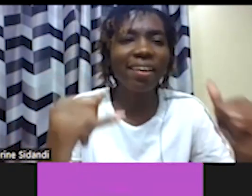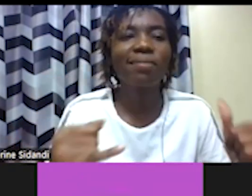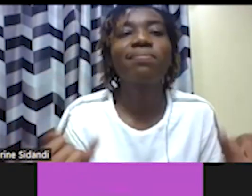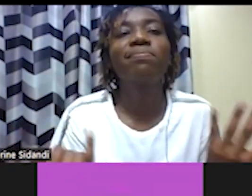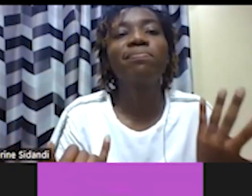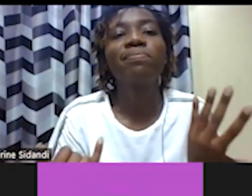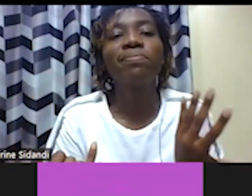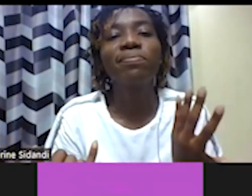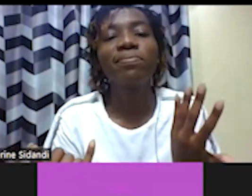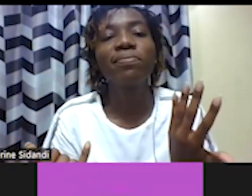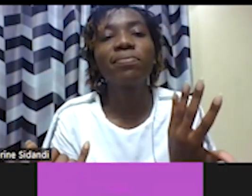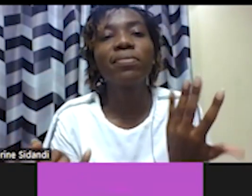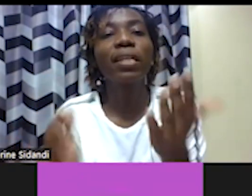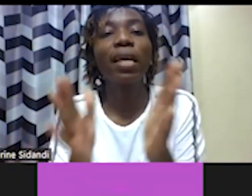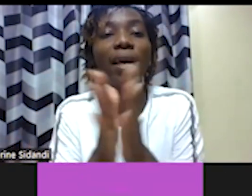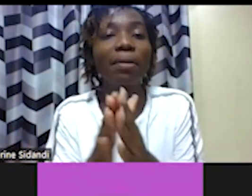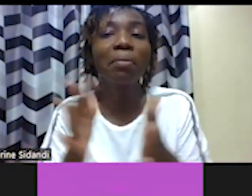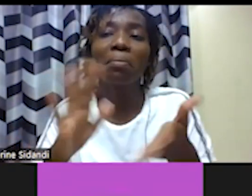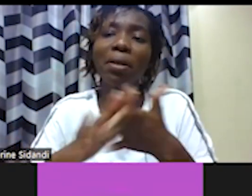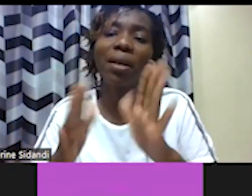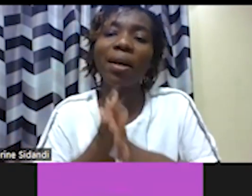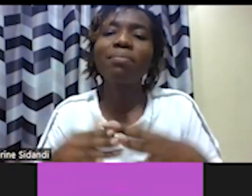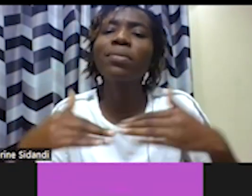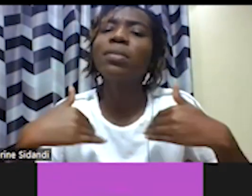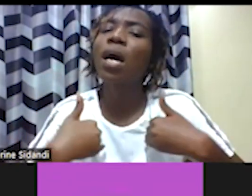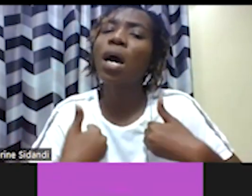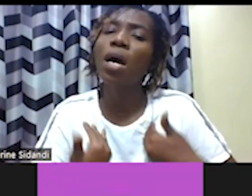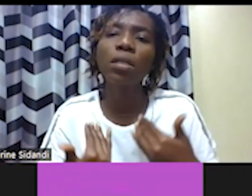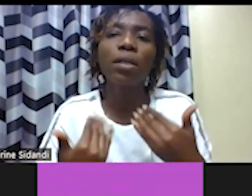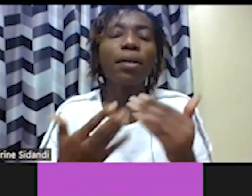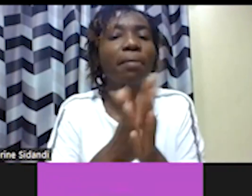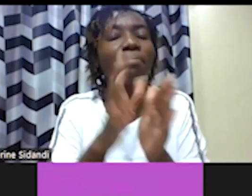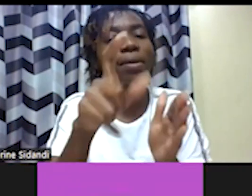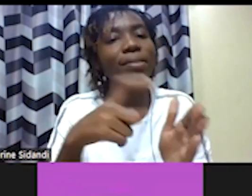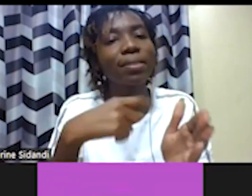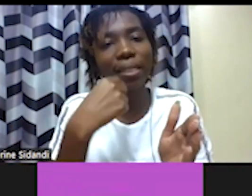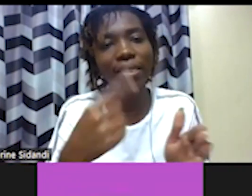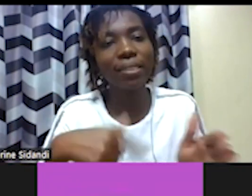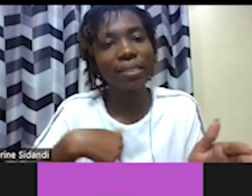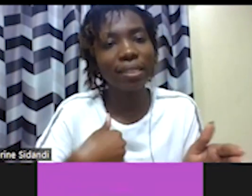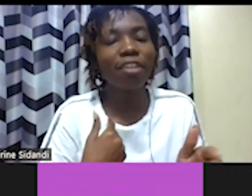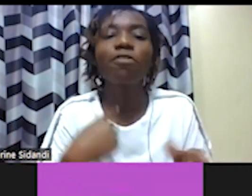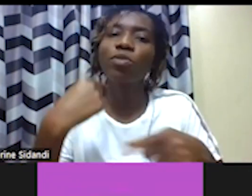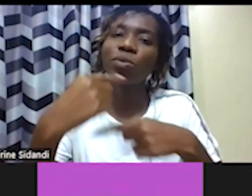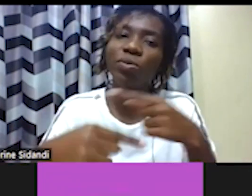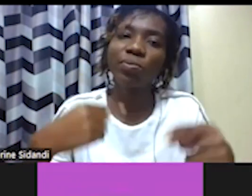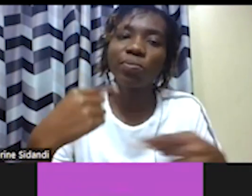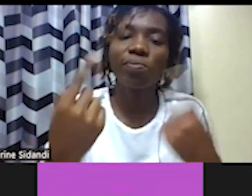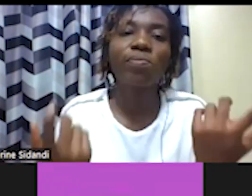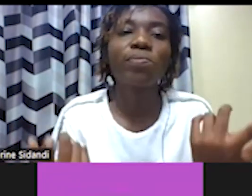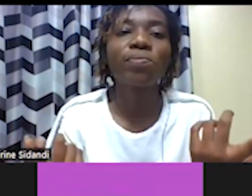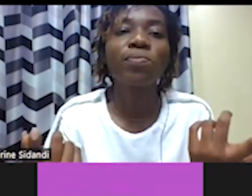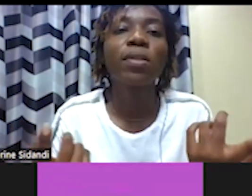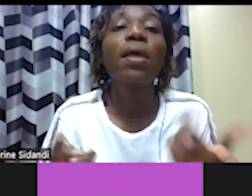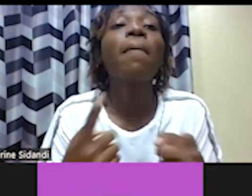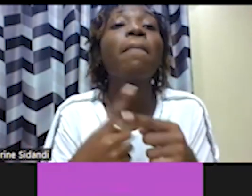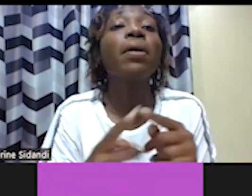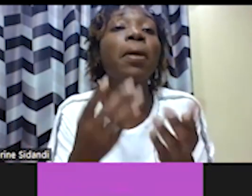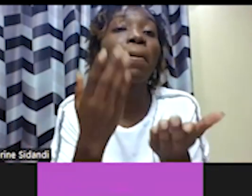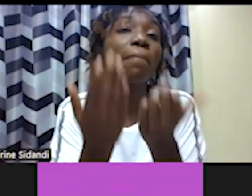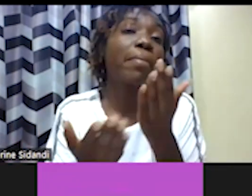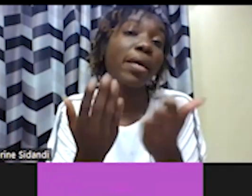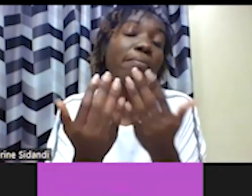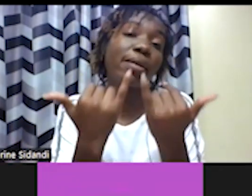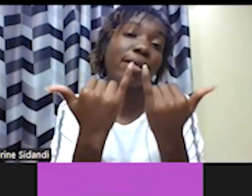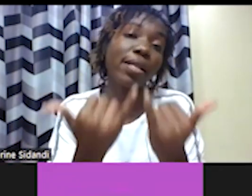Yeah. And you're getting tired. You must tell yourself to go on. But maybe now